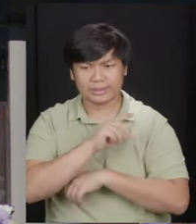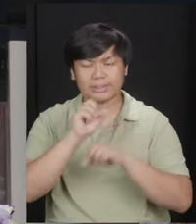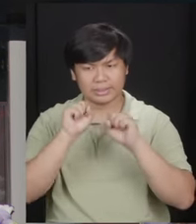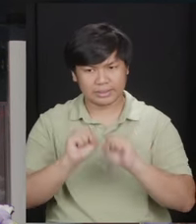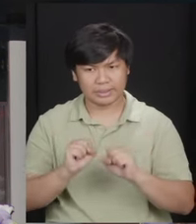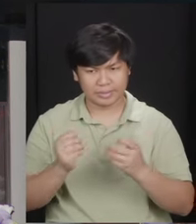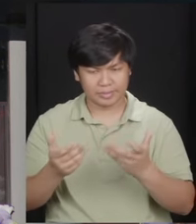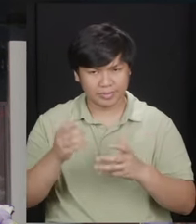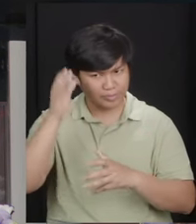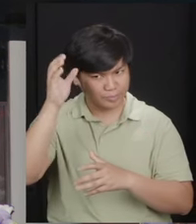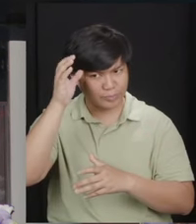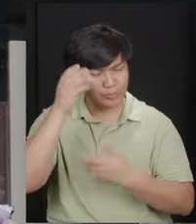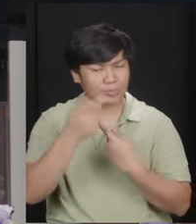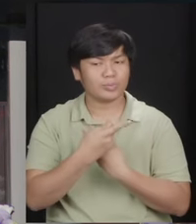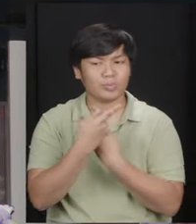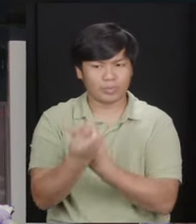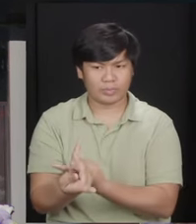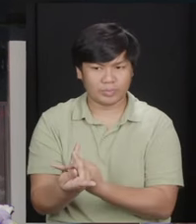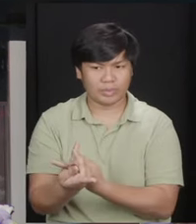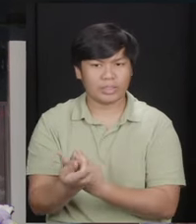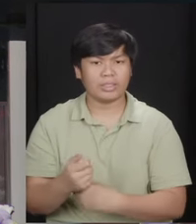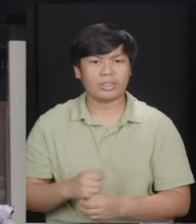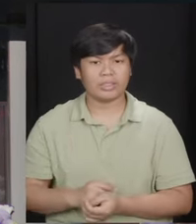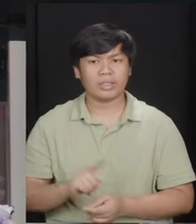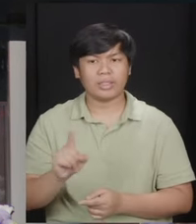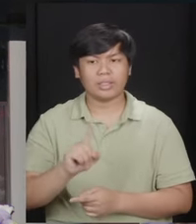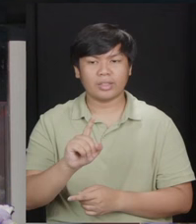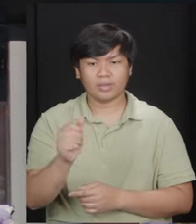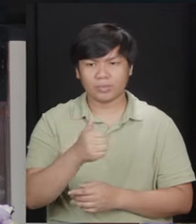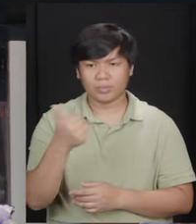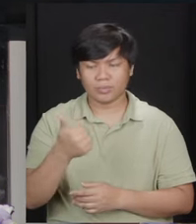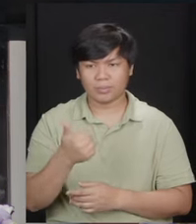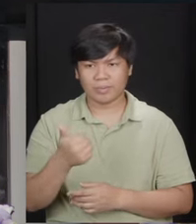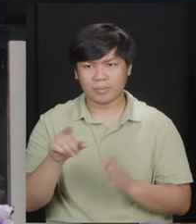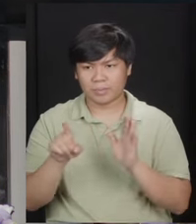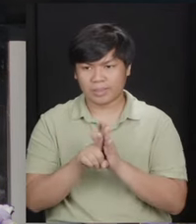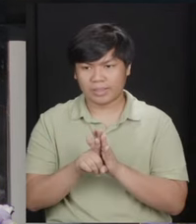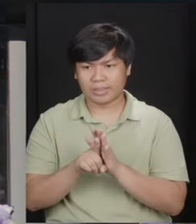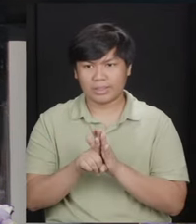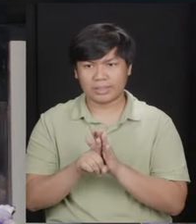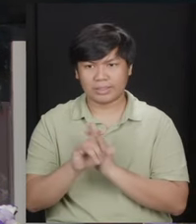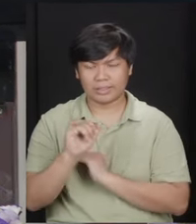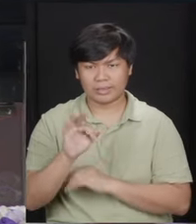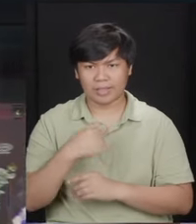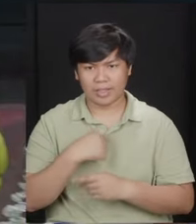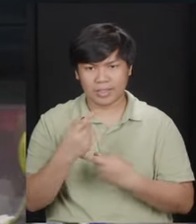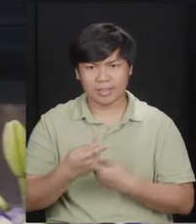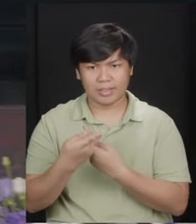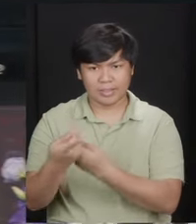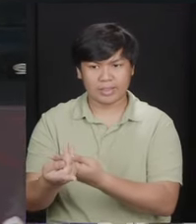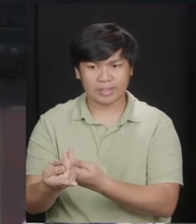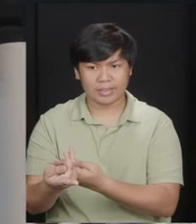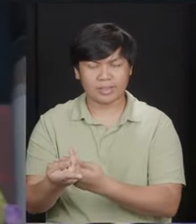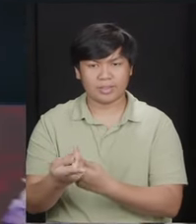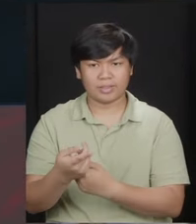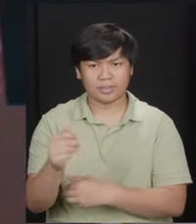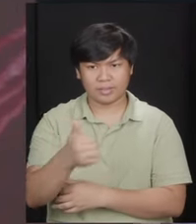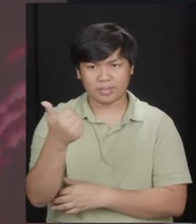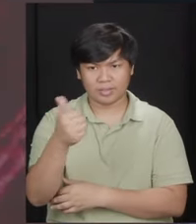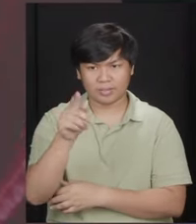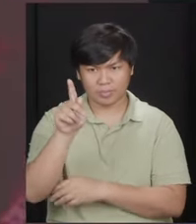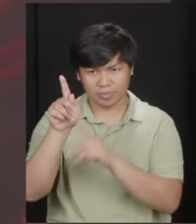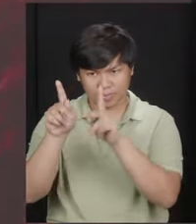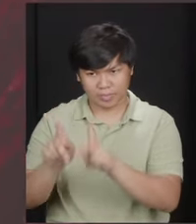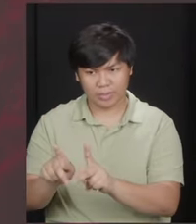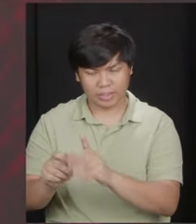might consider lending. Now, what are the exceptions? Well, if I give something to someone, and